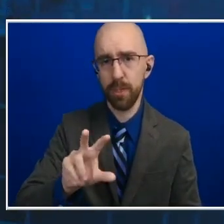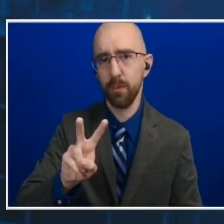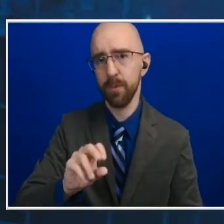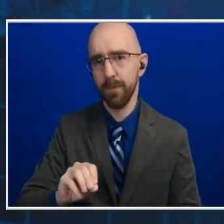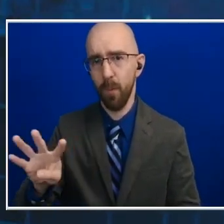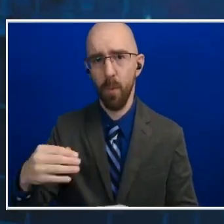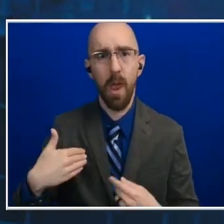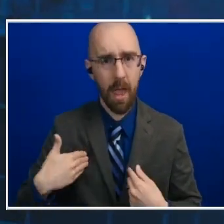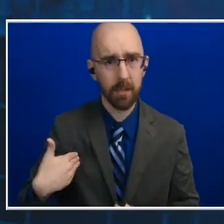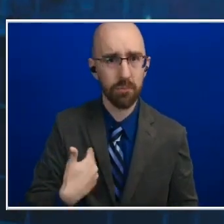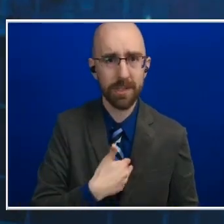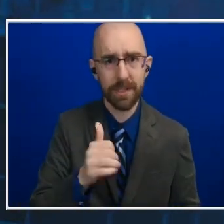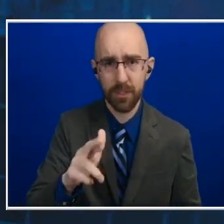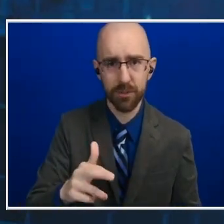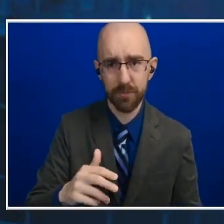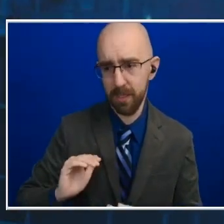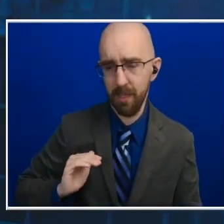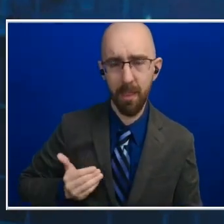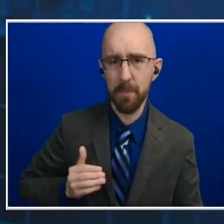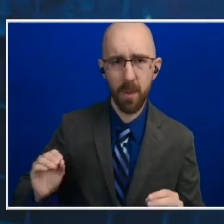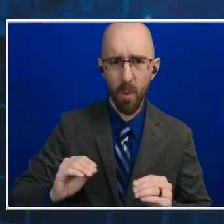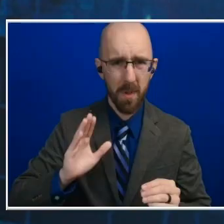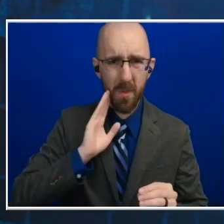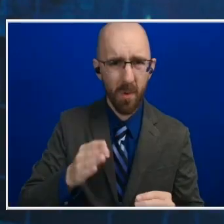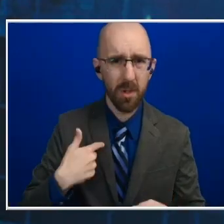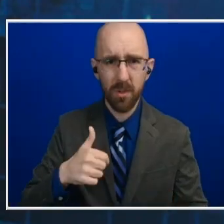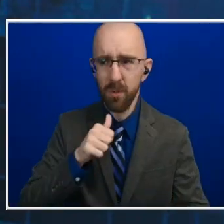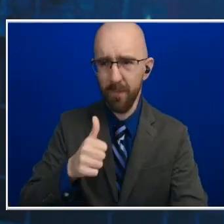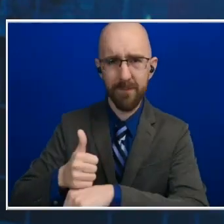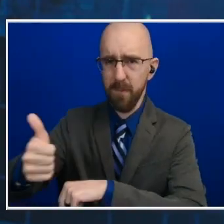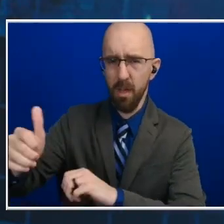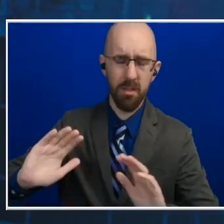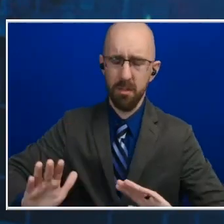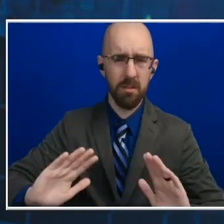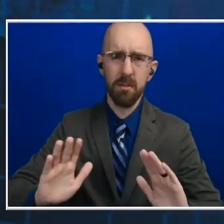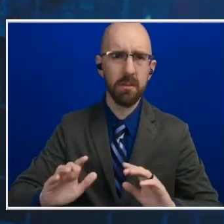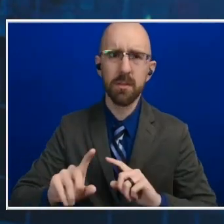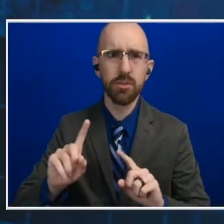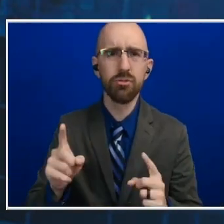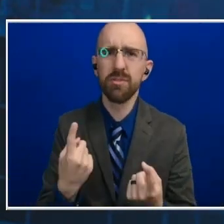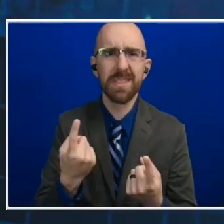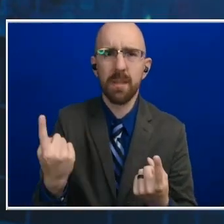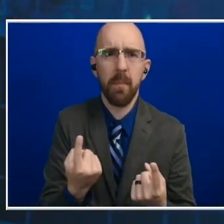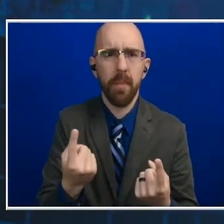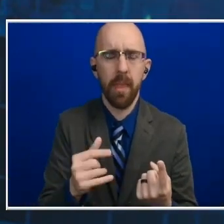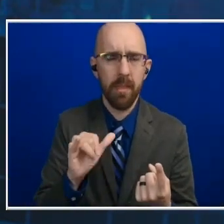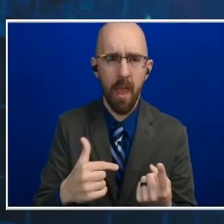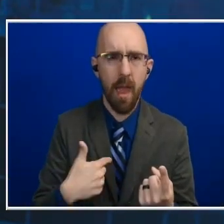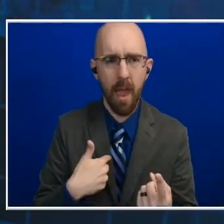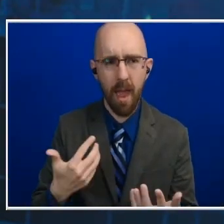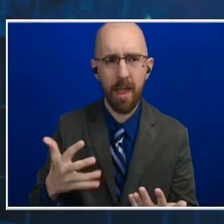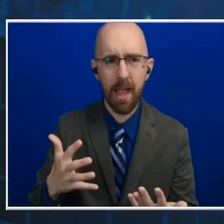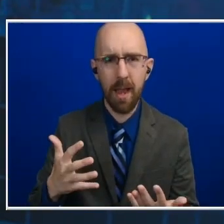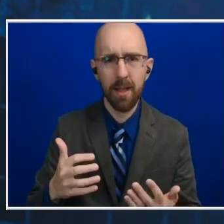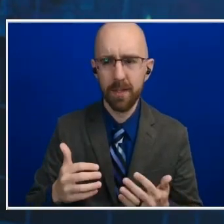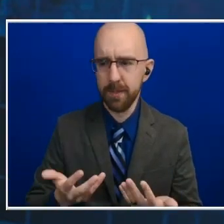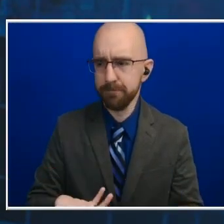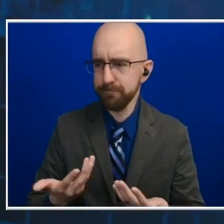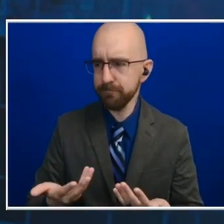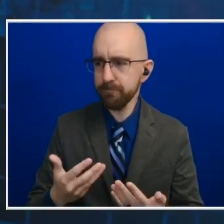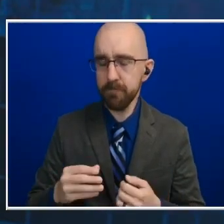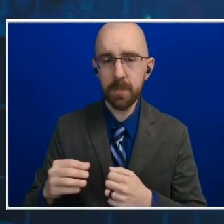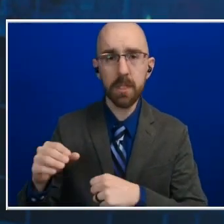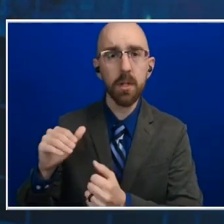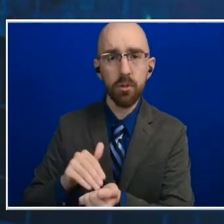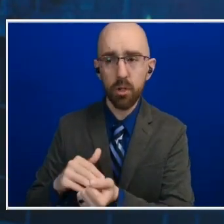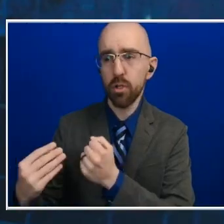Because of the lump. Nobody would. So I would never fault him and everything. So it was just one of those things, like, I just kind of took, the advice of the doctor and just